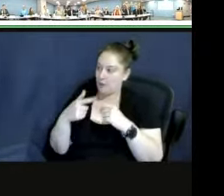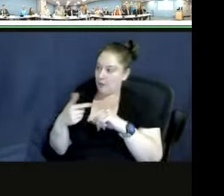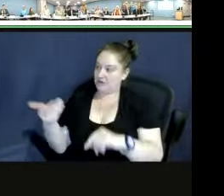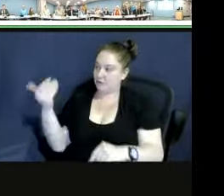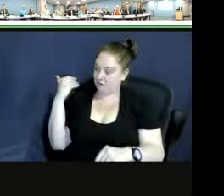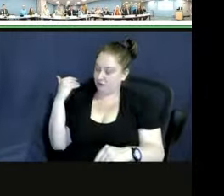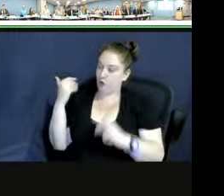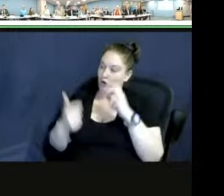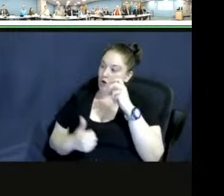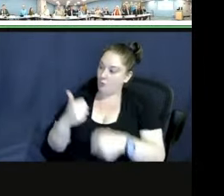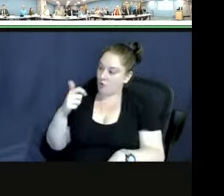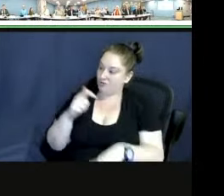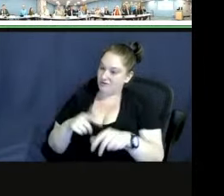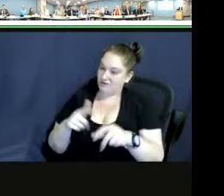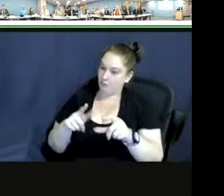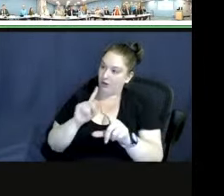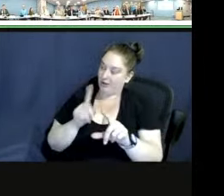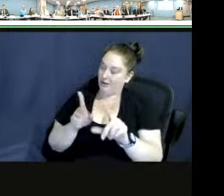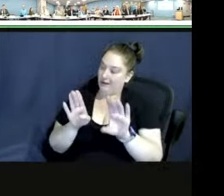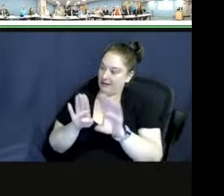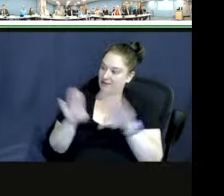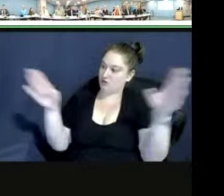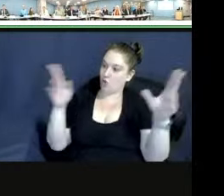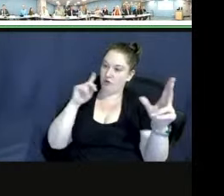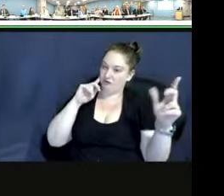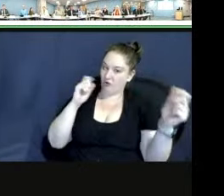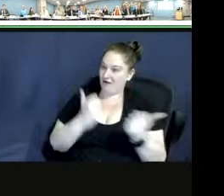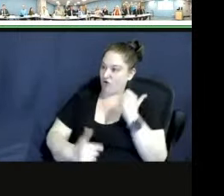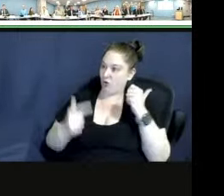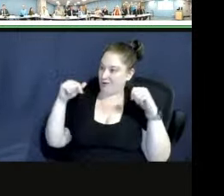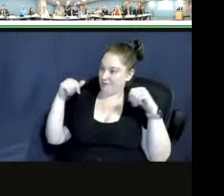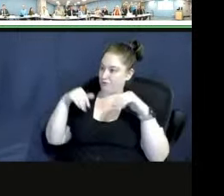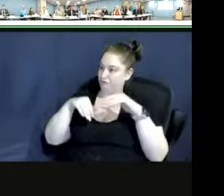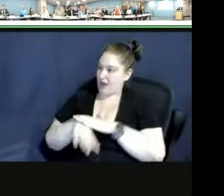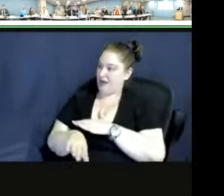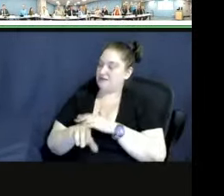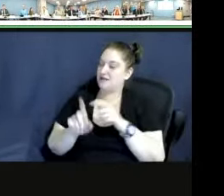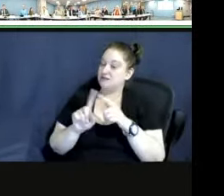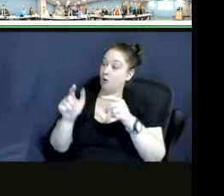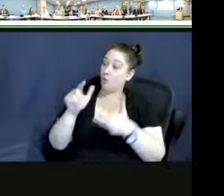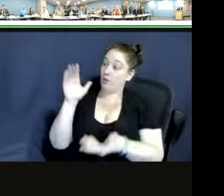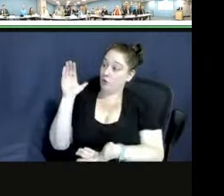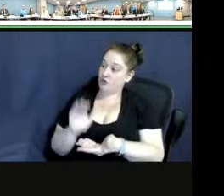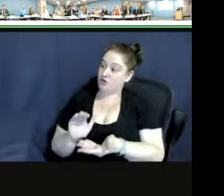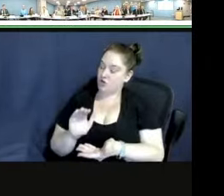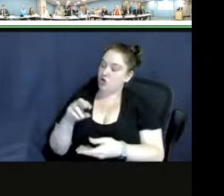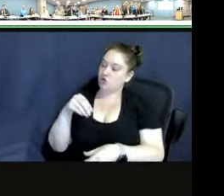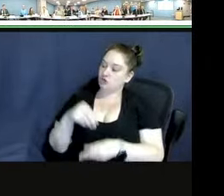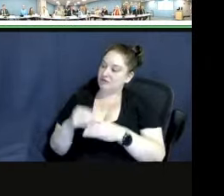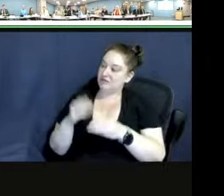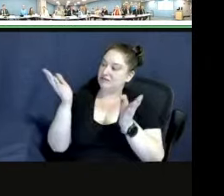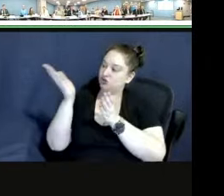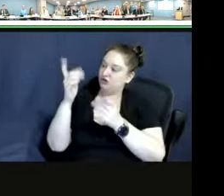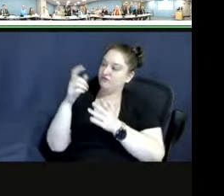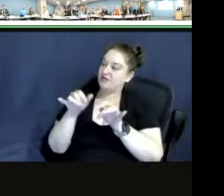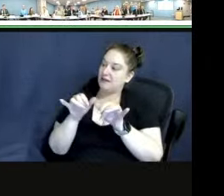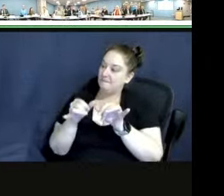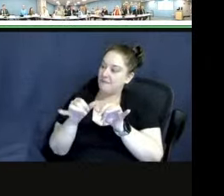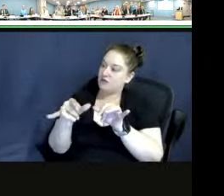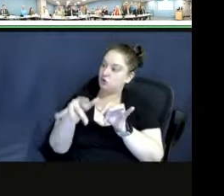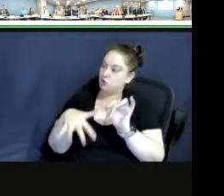most of the time they're very wide open for the whole community to access. But with a reduction in the service and maintenance to the